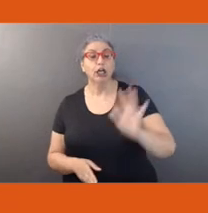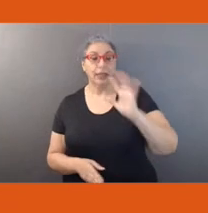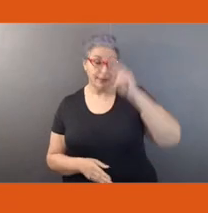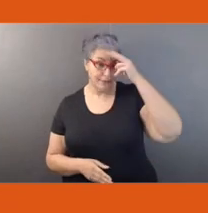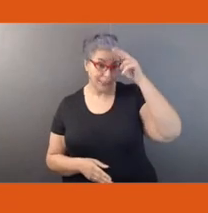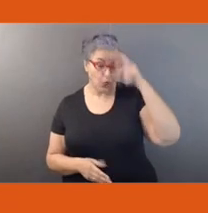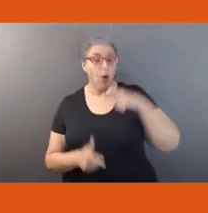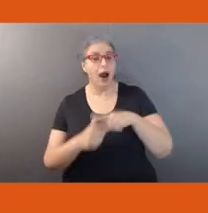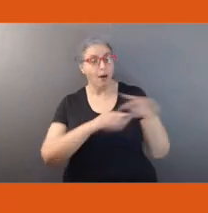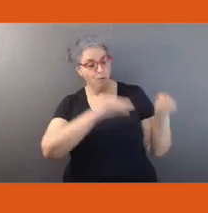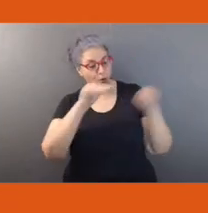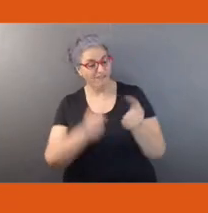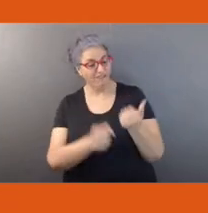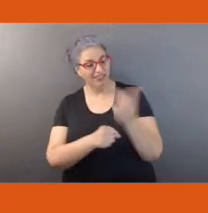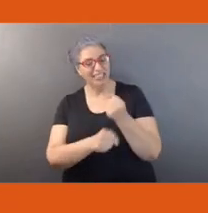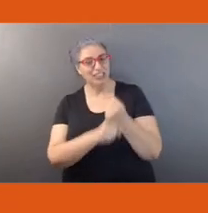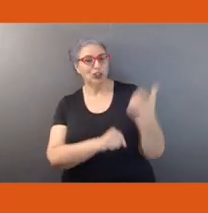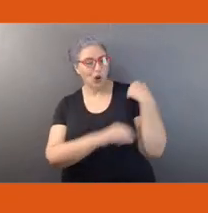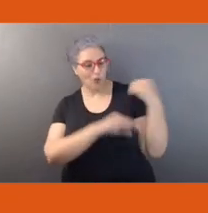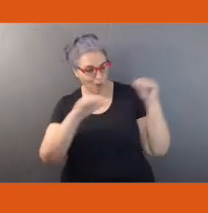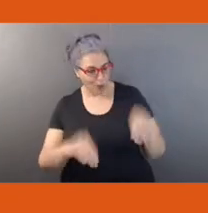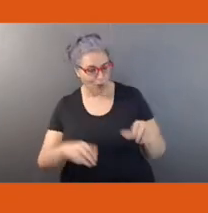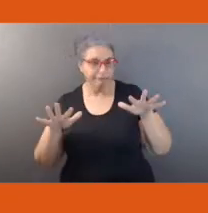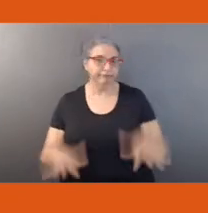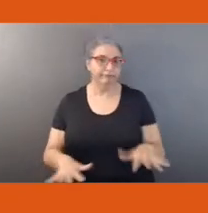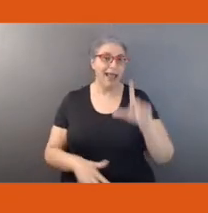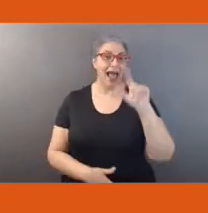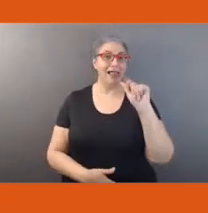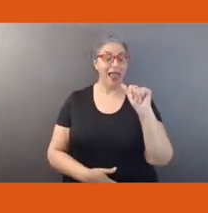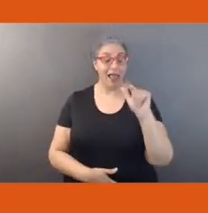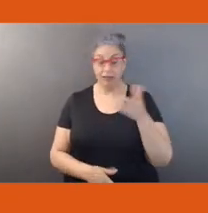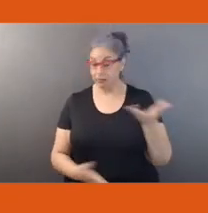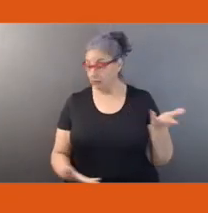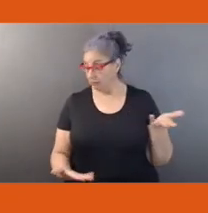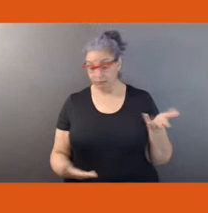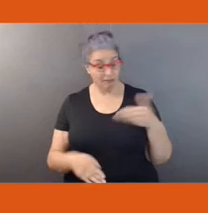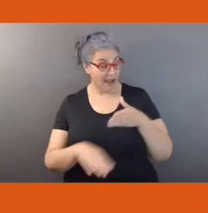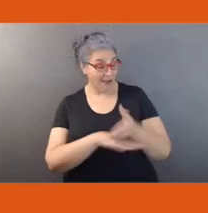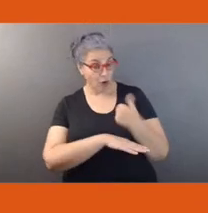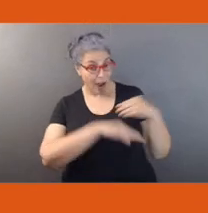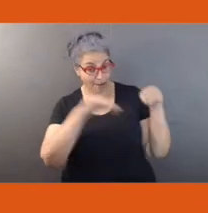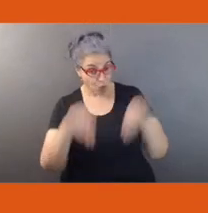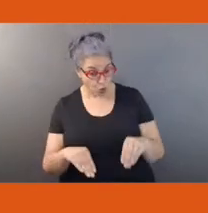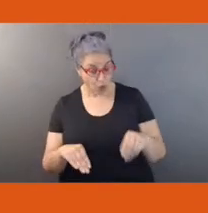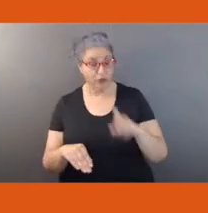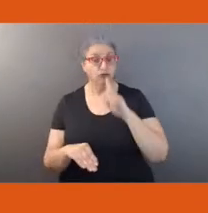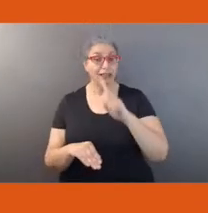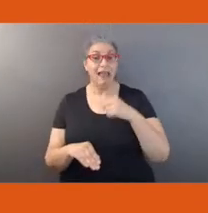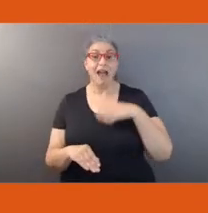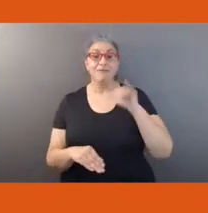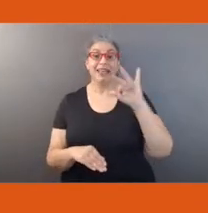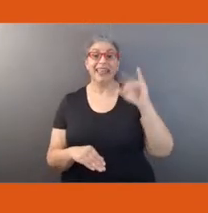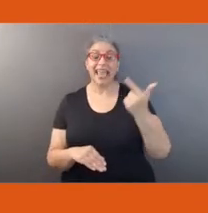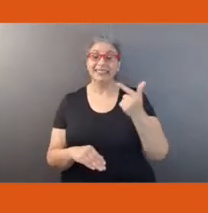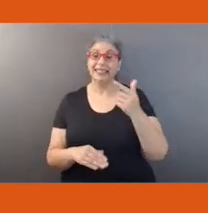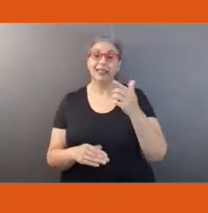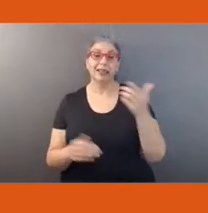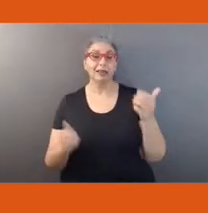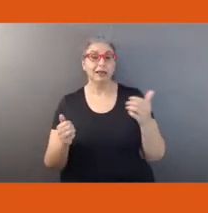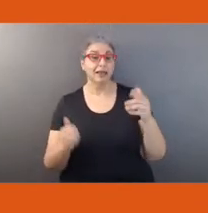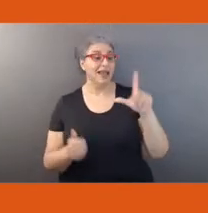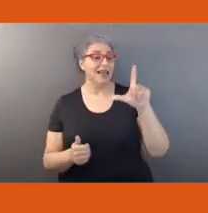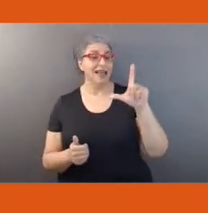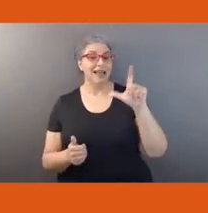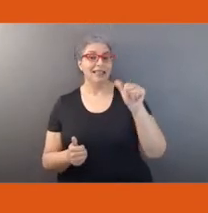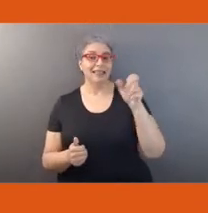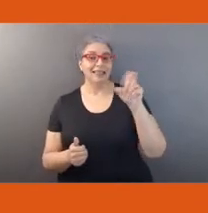moved 15 years ago to LA. And since I moved here, I've been basically casting Latinx